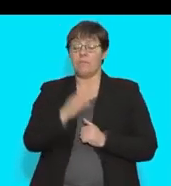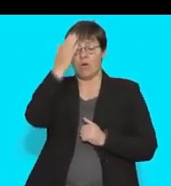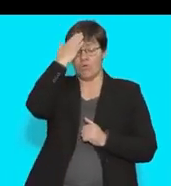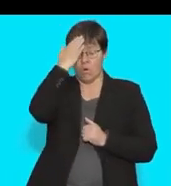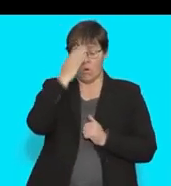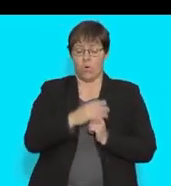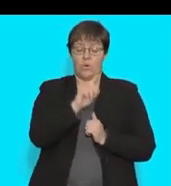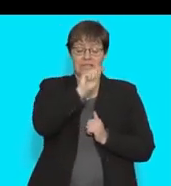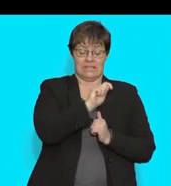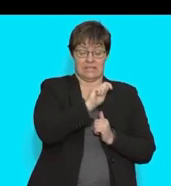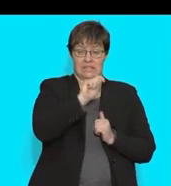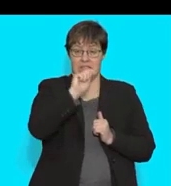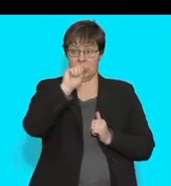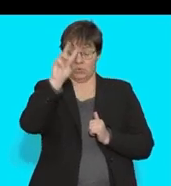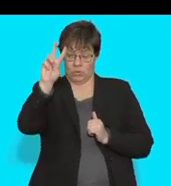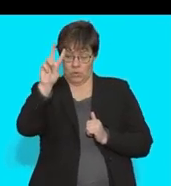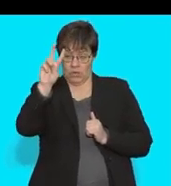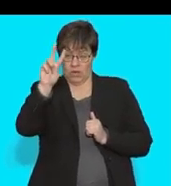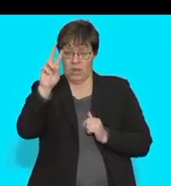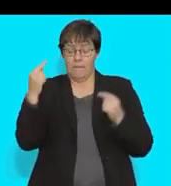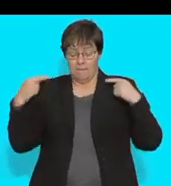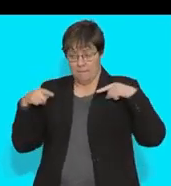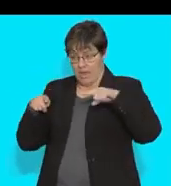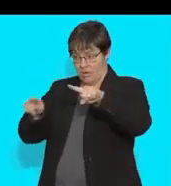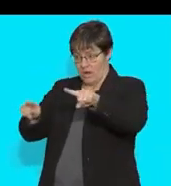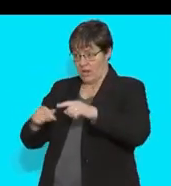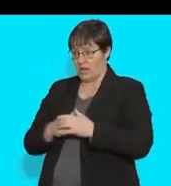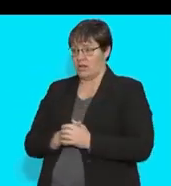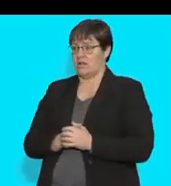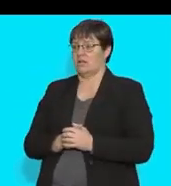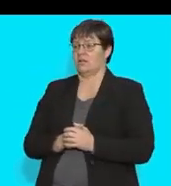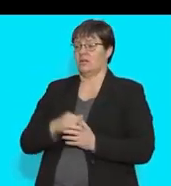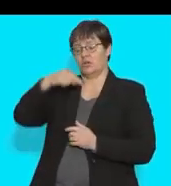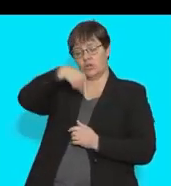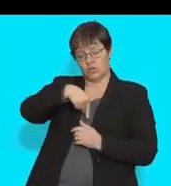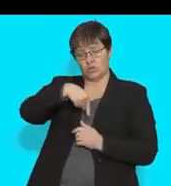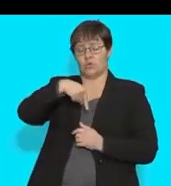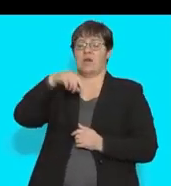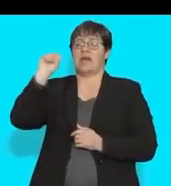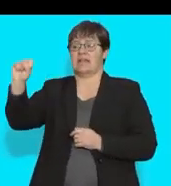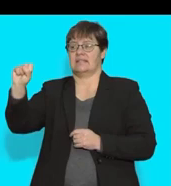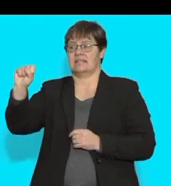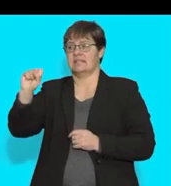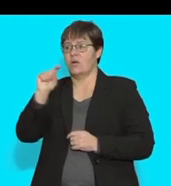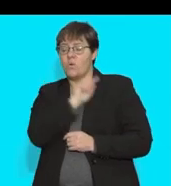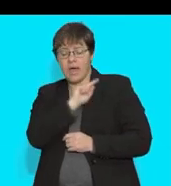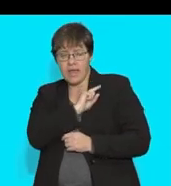that TU is going to be parallel QS because